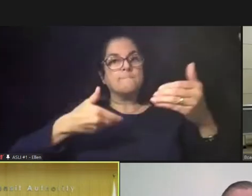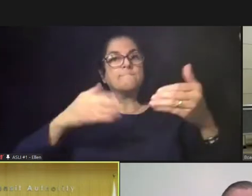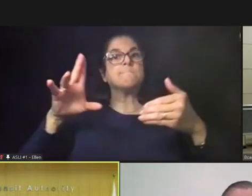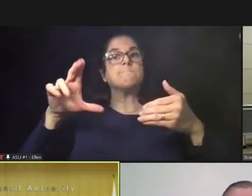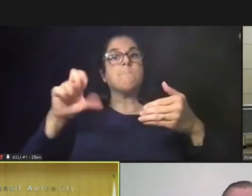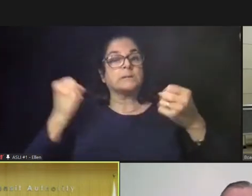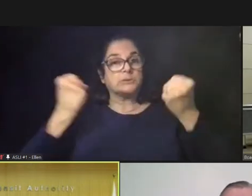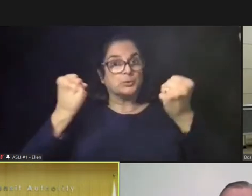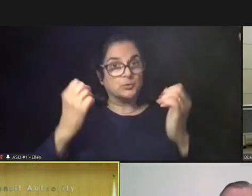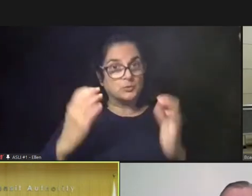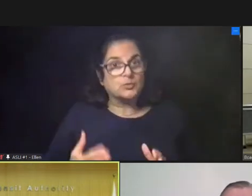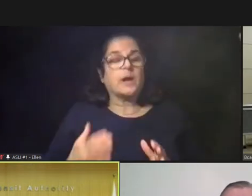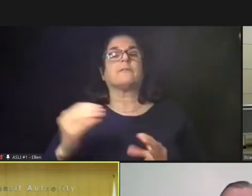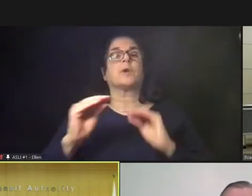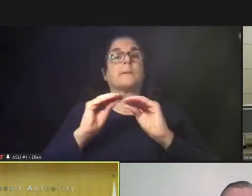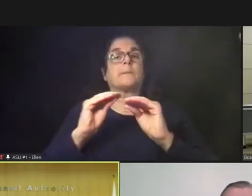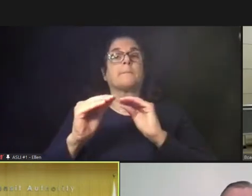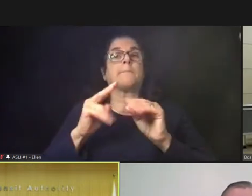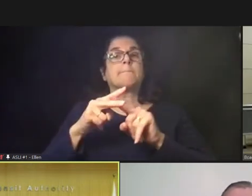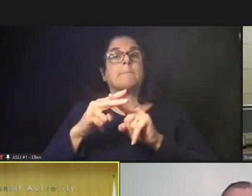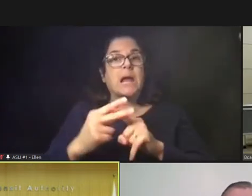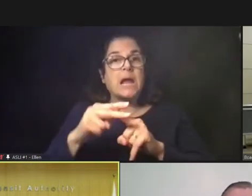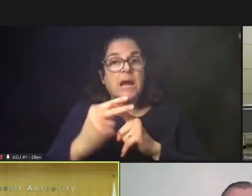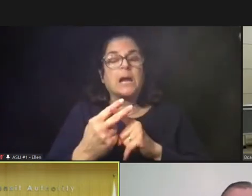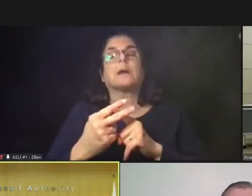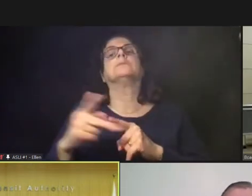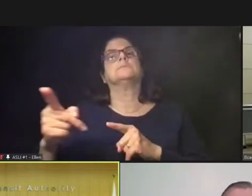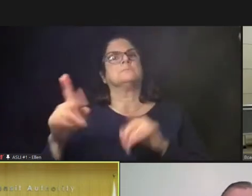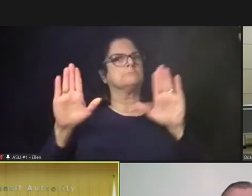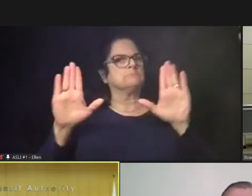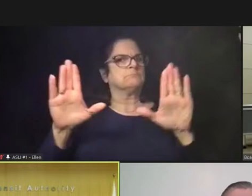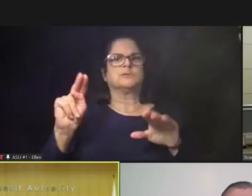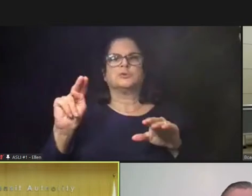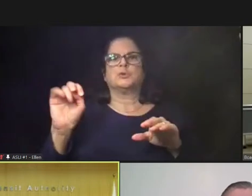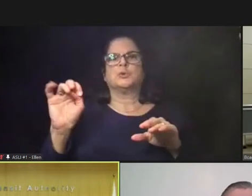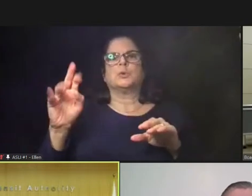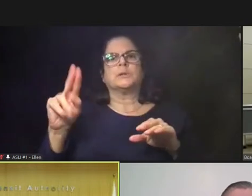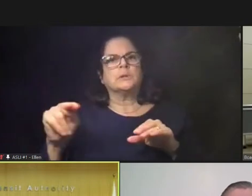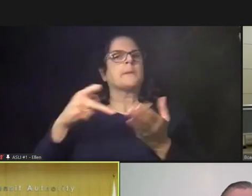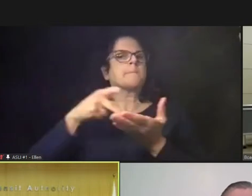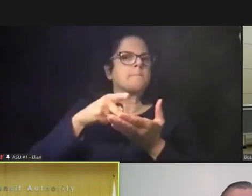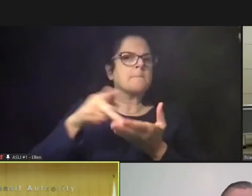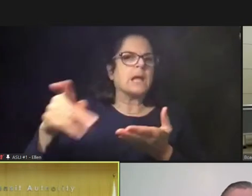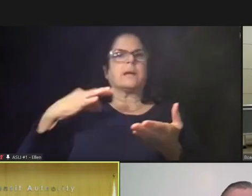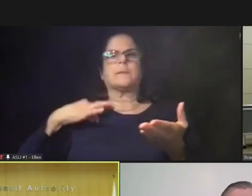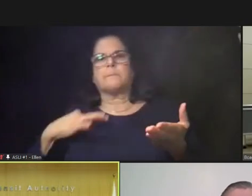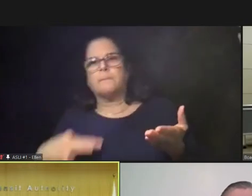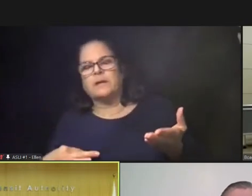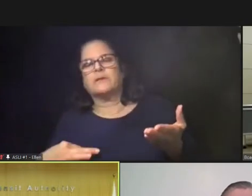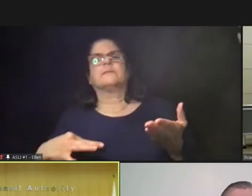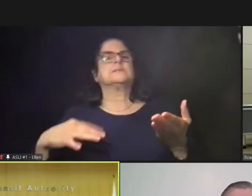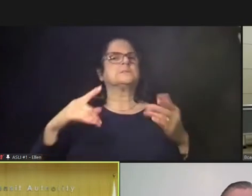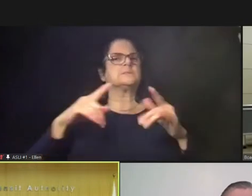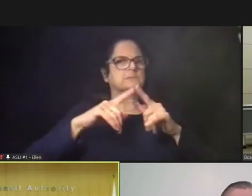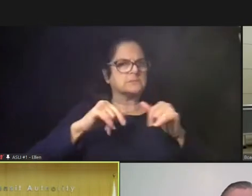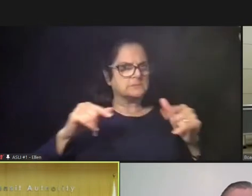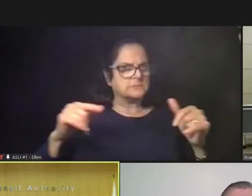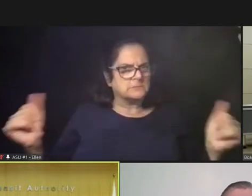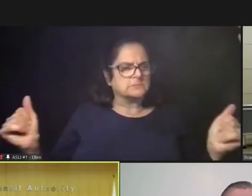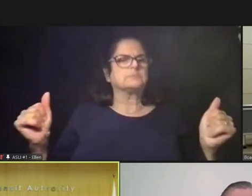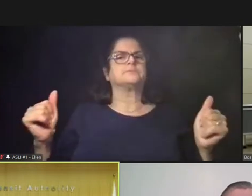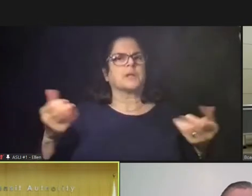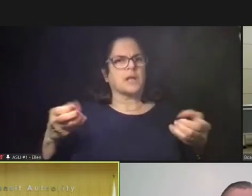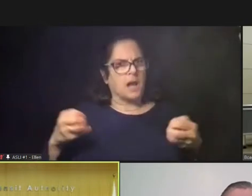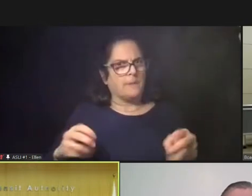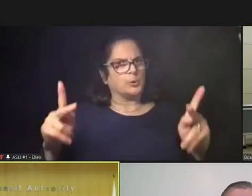jobs with competitive pay, pension, excellent health benefits, and opportunities for advancement. We are continuing to utilize